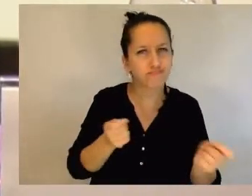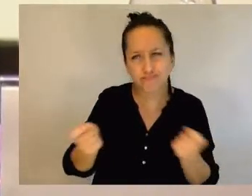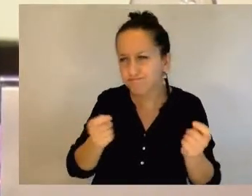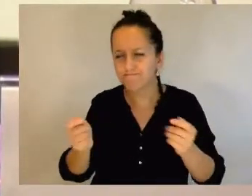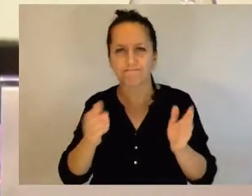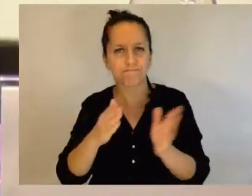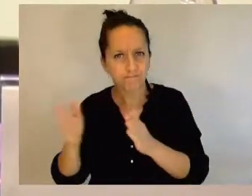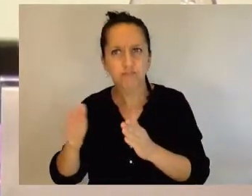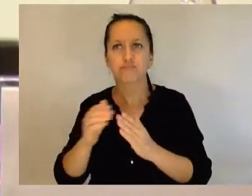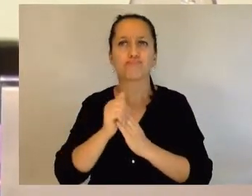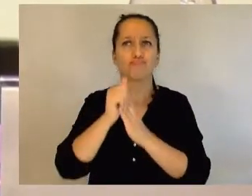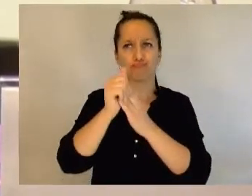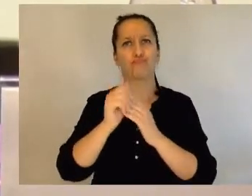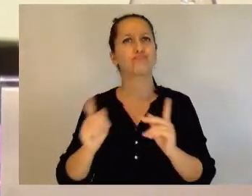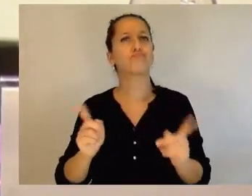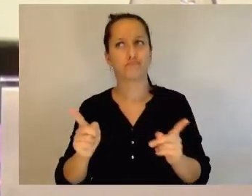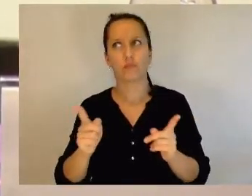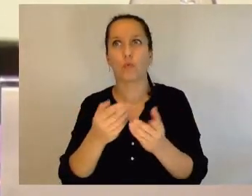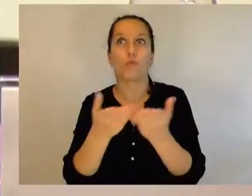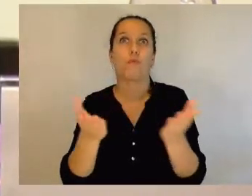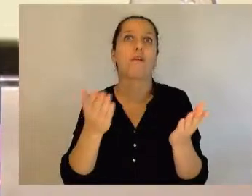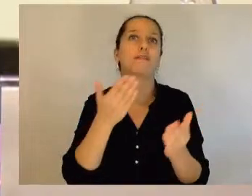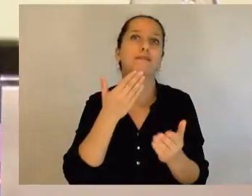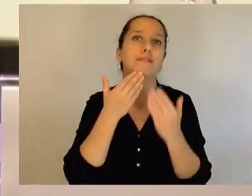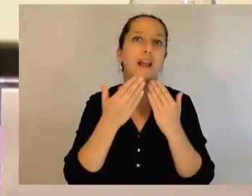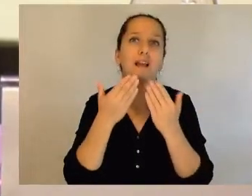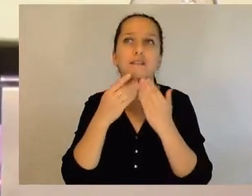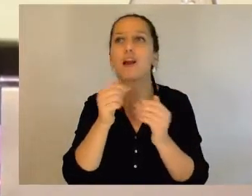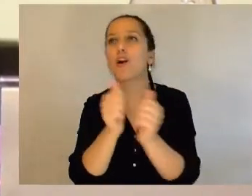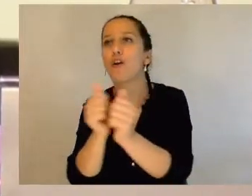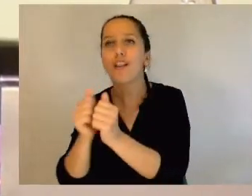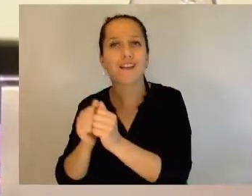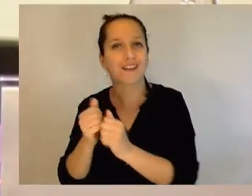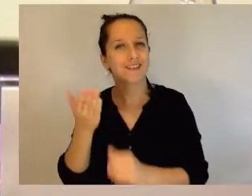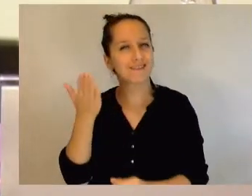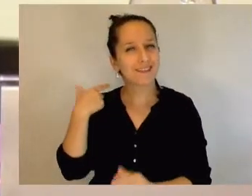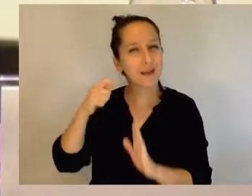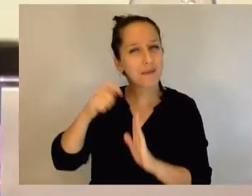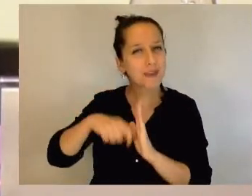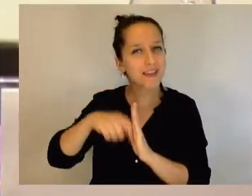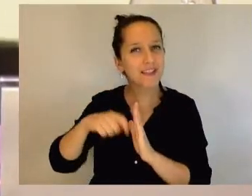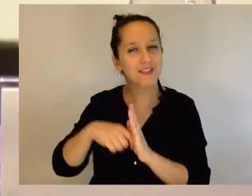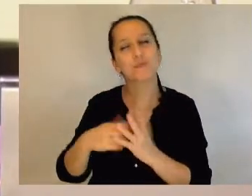we hope that the leadership of Colombia will